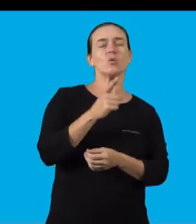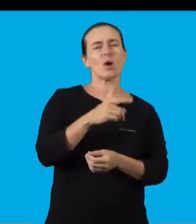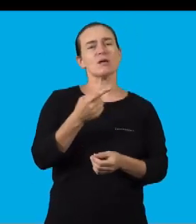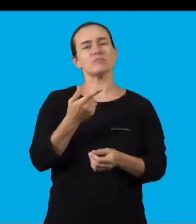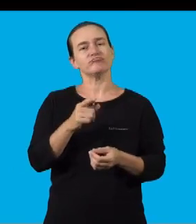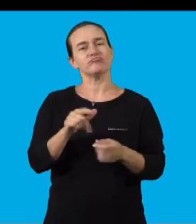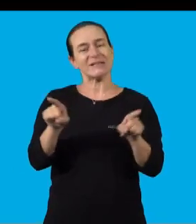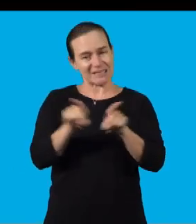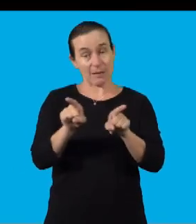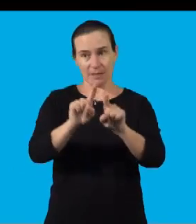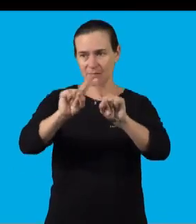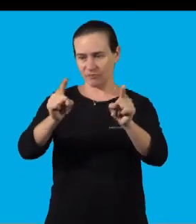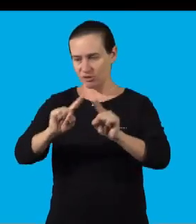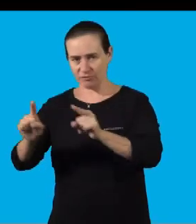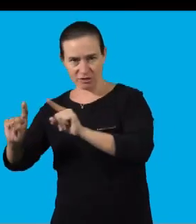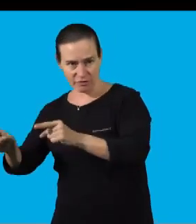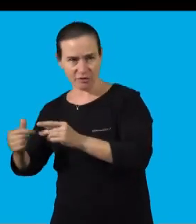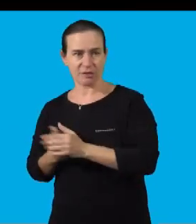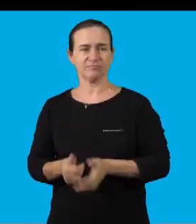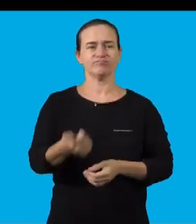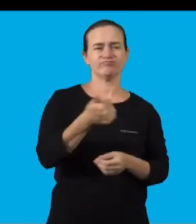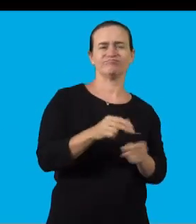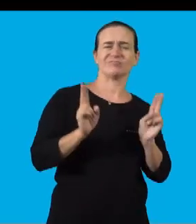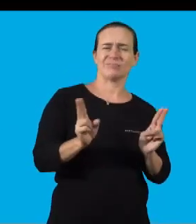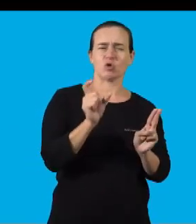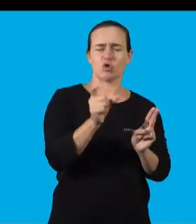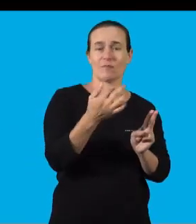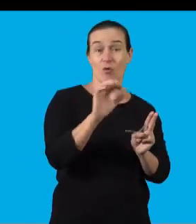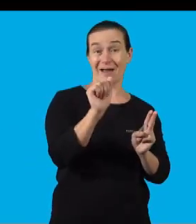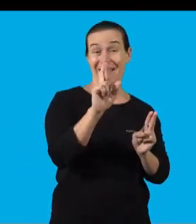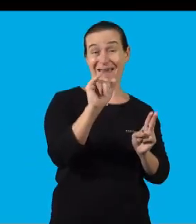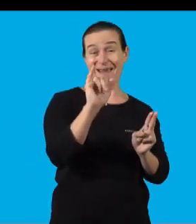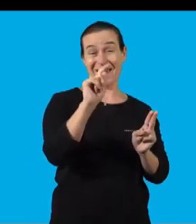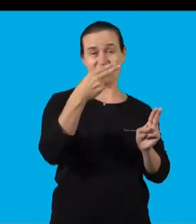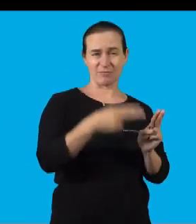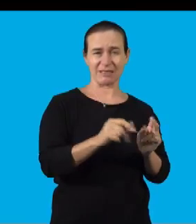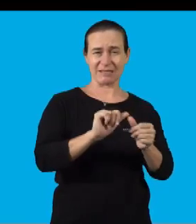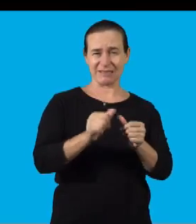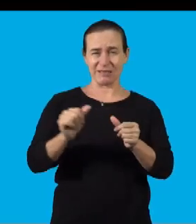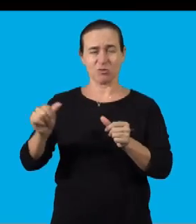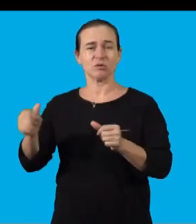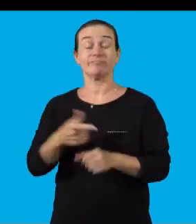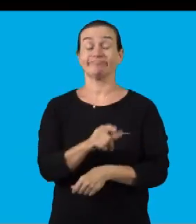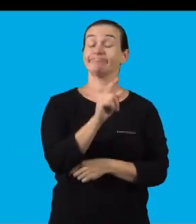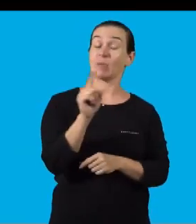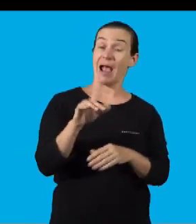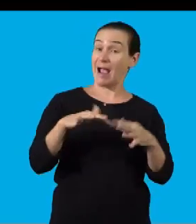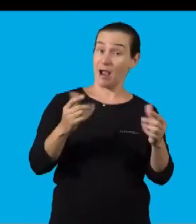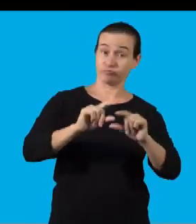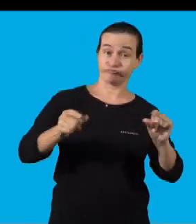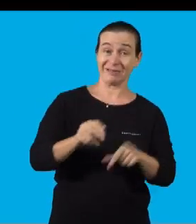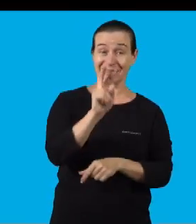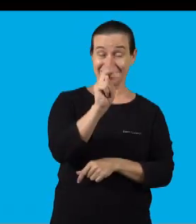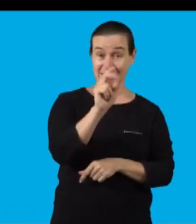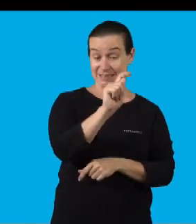represents the common difference between terms. The general term of an arithmetic sequence is defined by